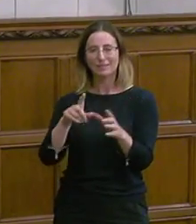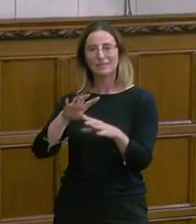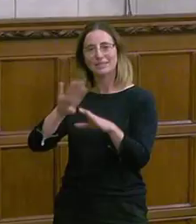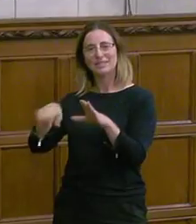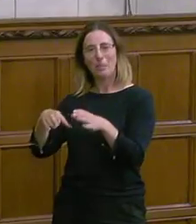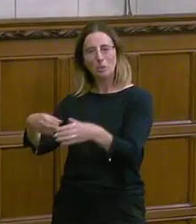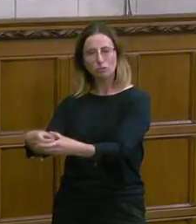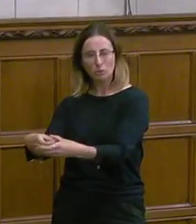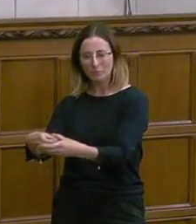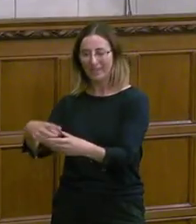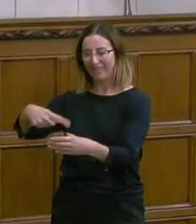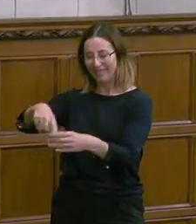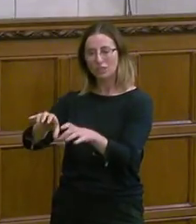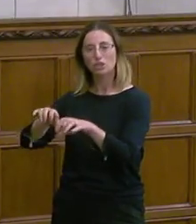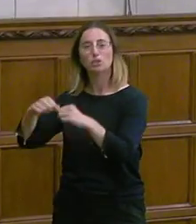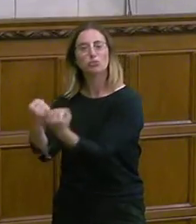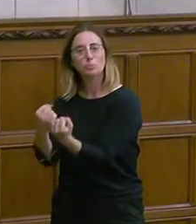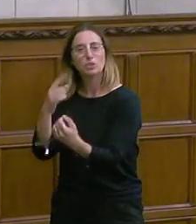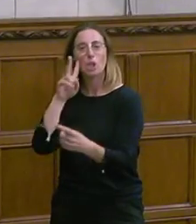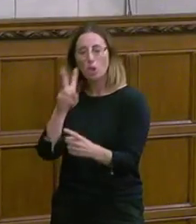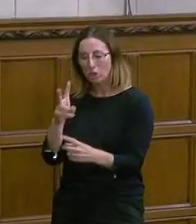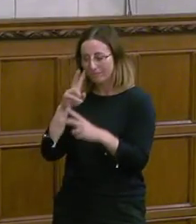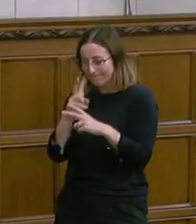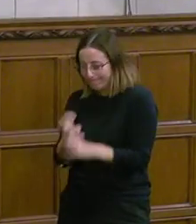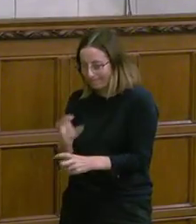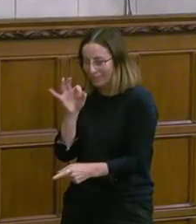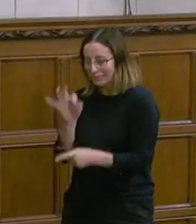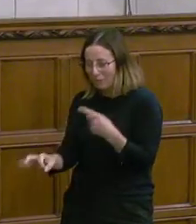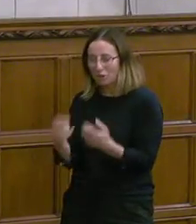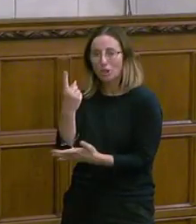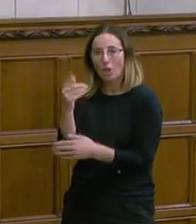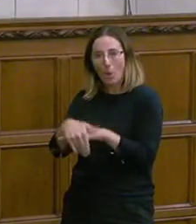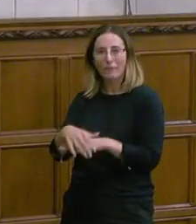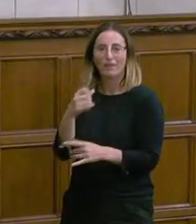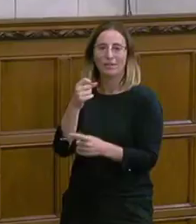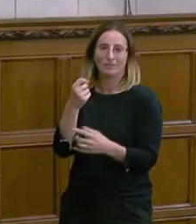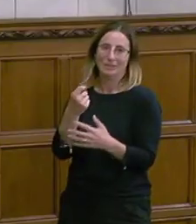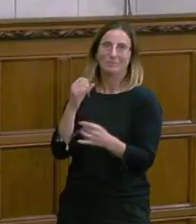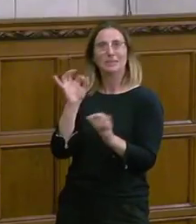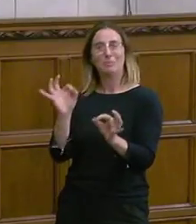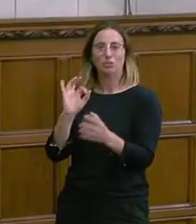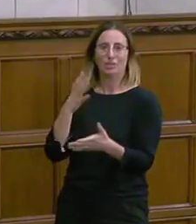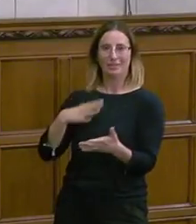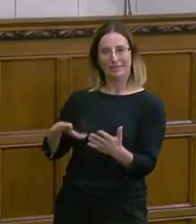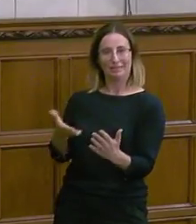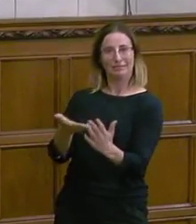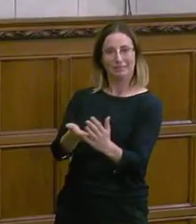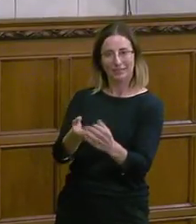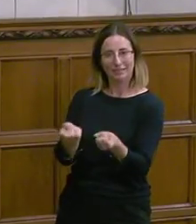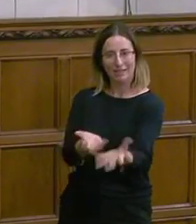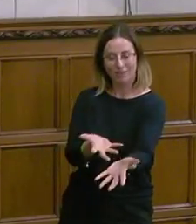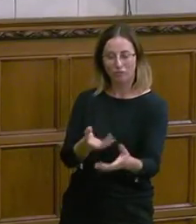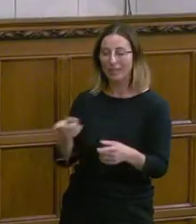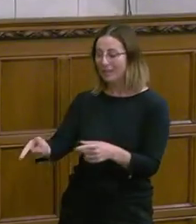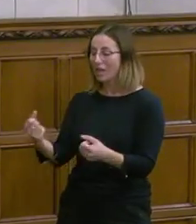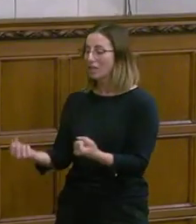children and young people with SEND across the whole age range to 25. And in some areas, there is strong partnership with parent groups so